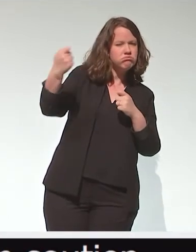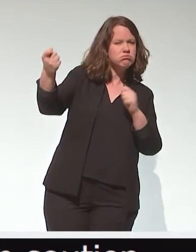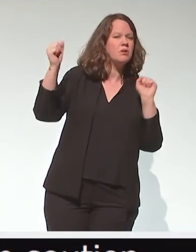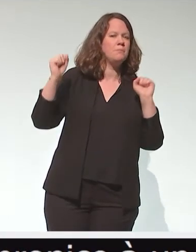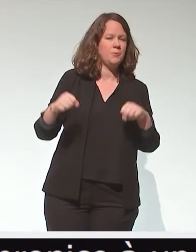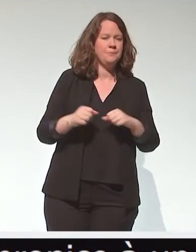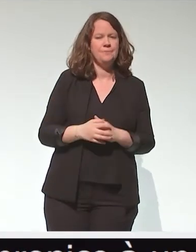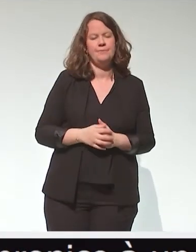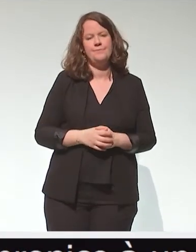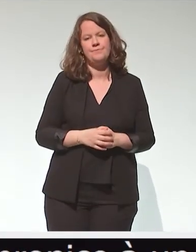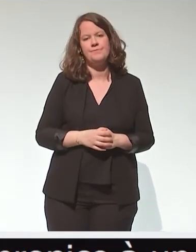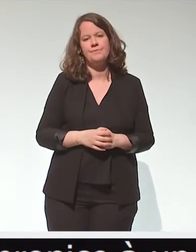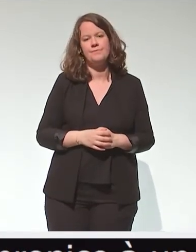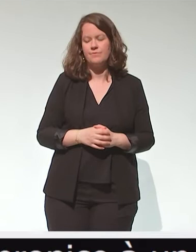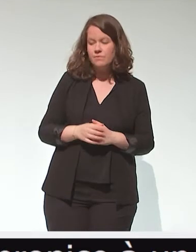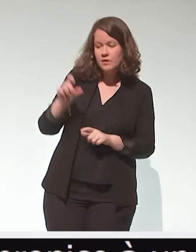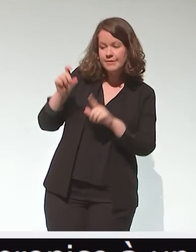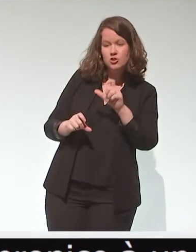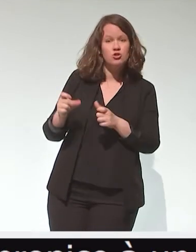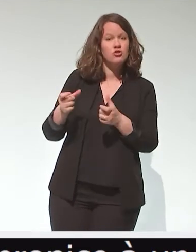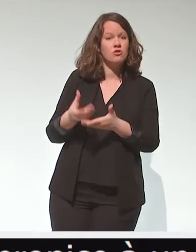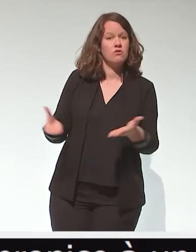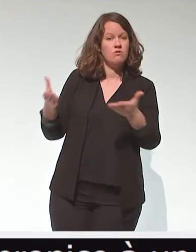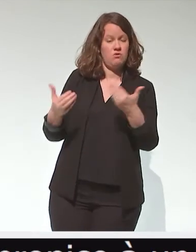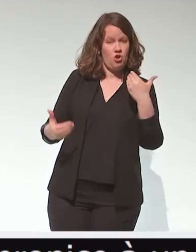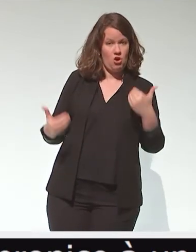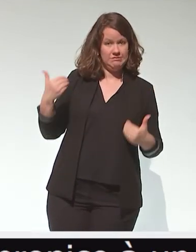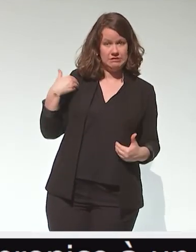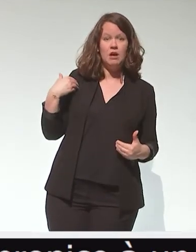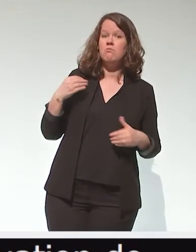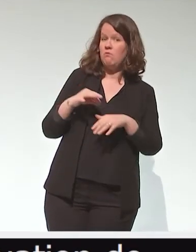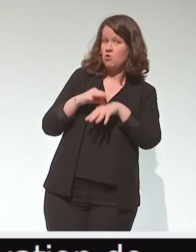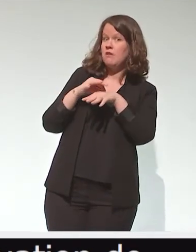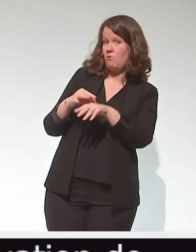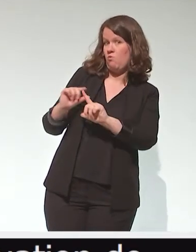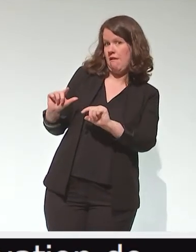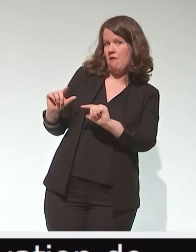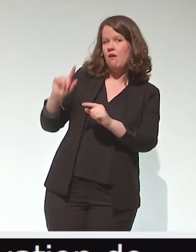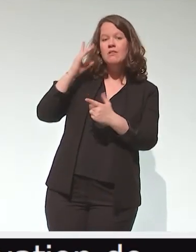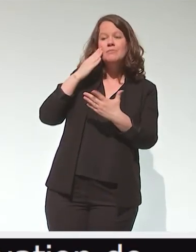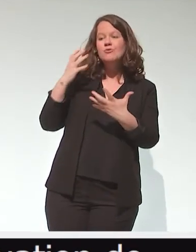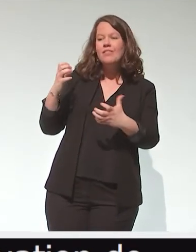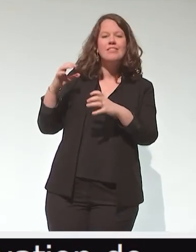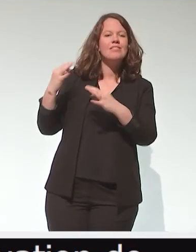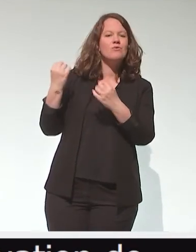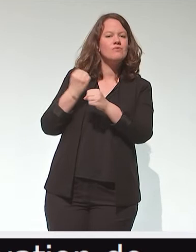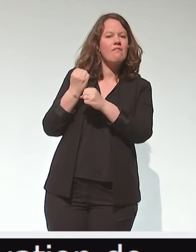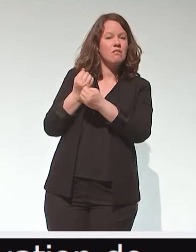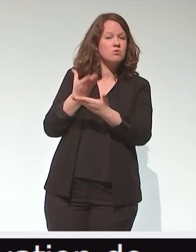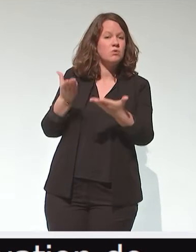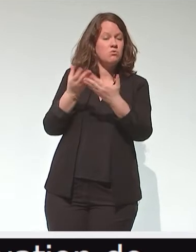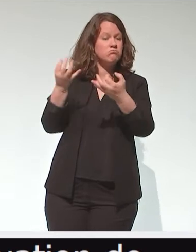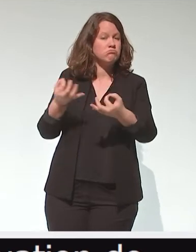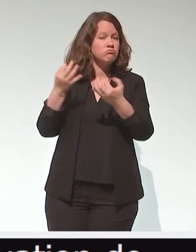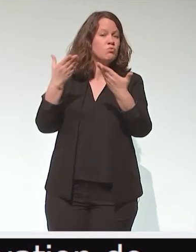open labor market. In the Czech Republic, each employer that employs 25 people has the obligation to